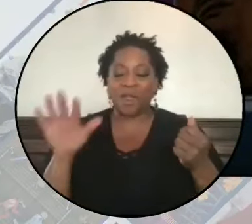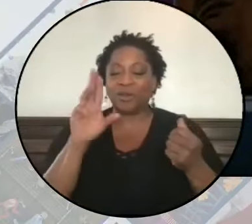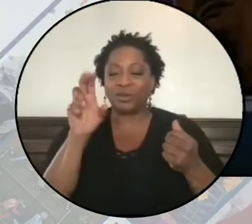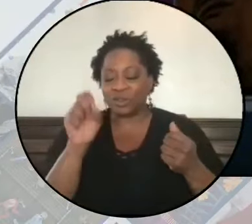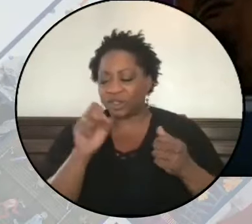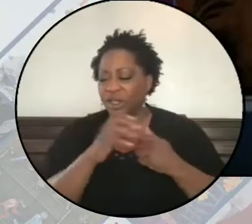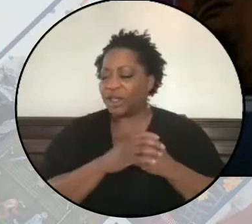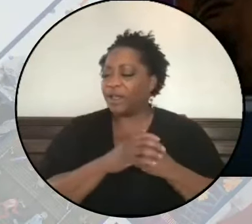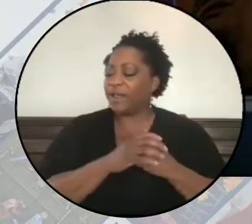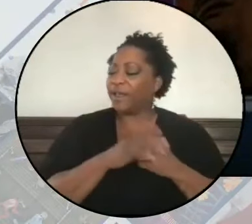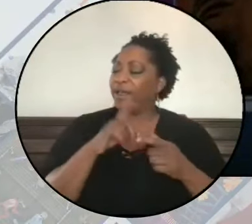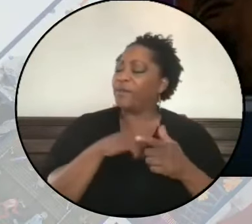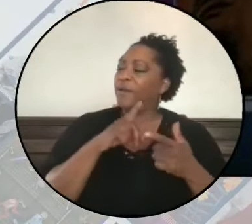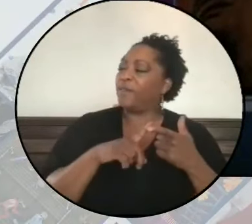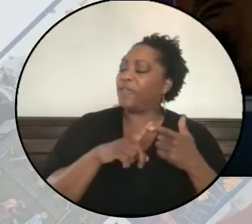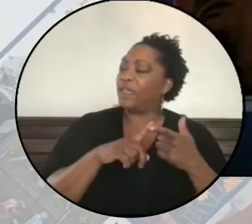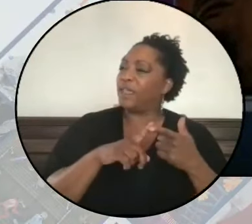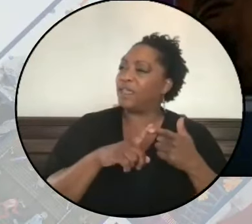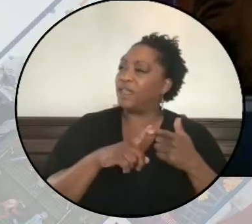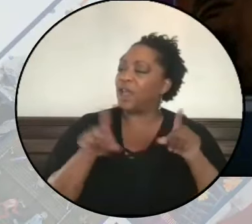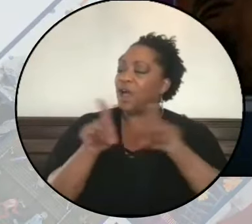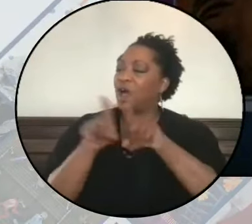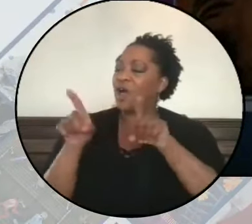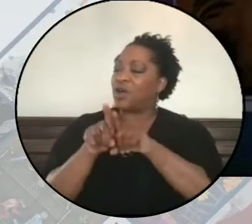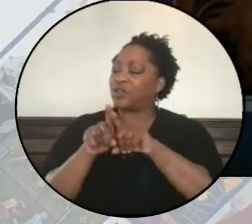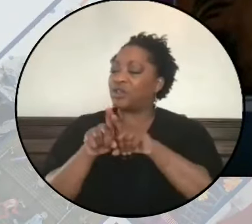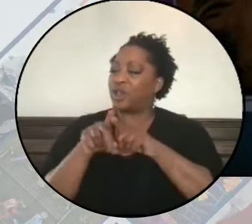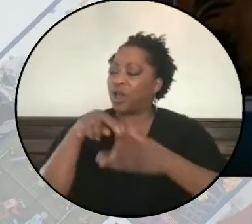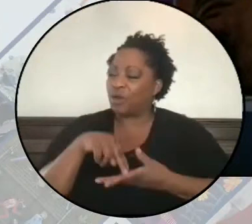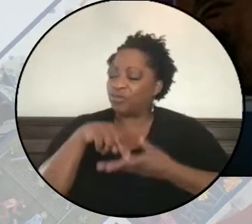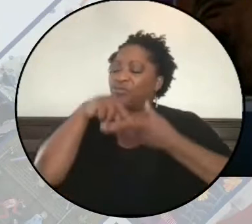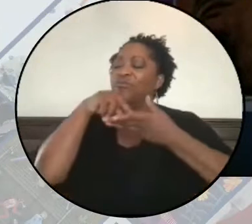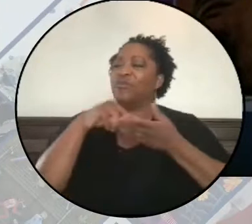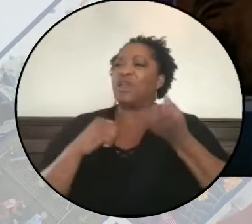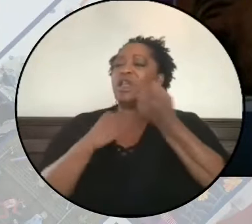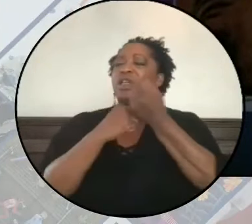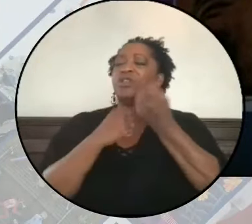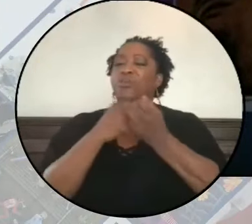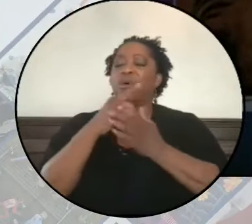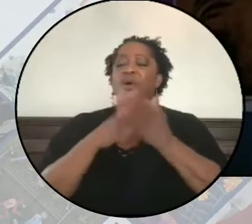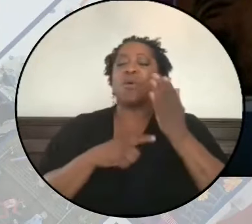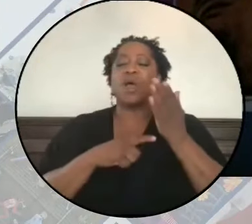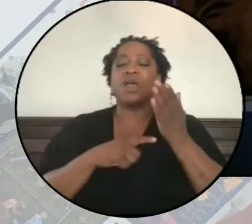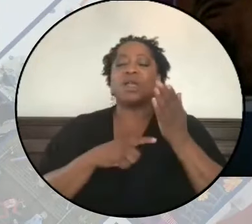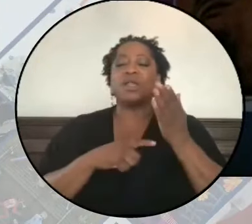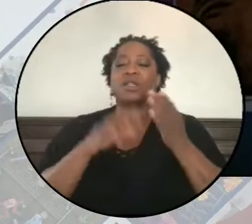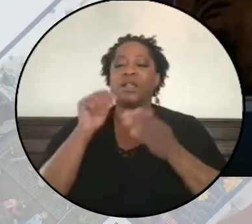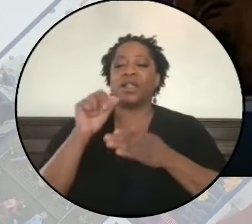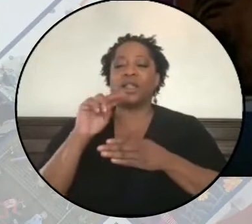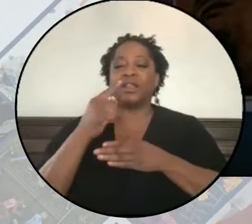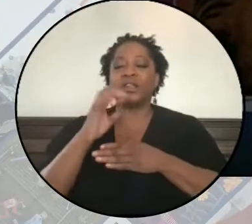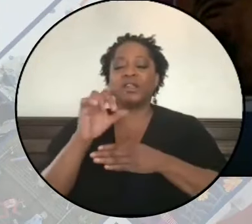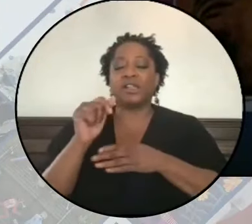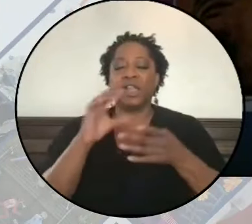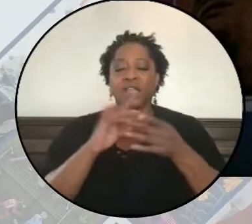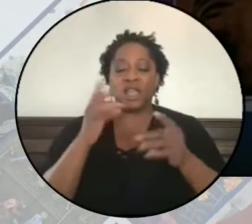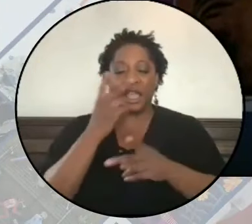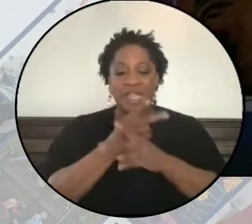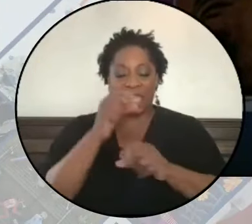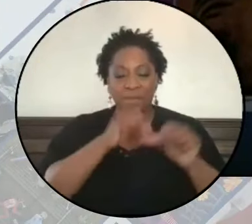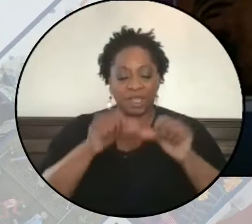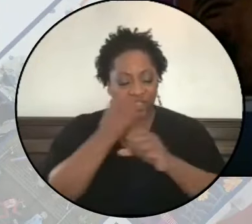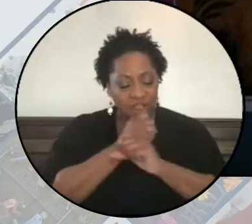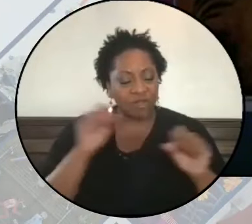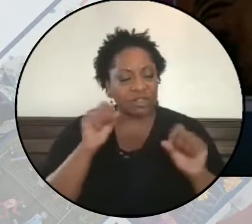um and then I I wanted to also uplift um what uh Angela was saying about keeping each